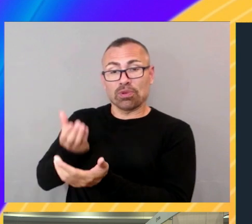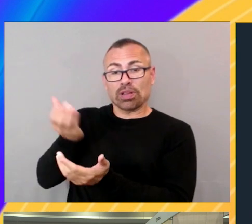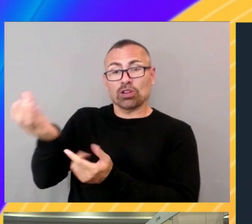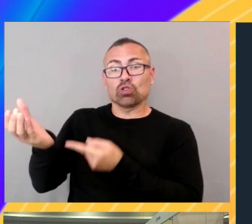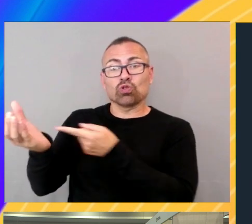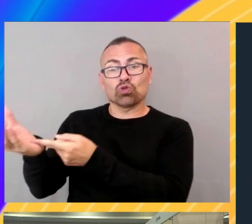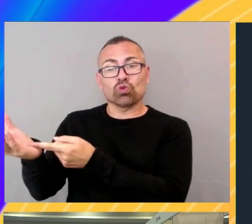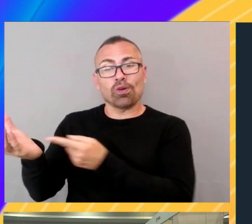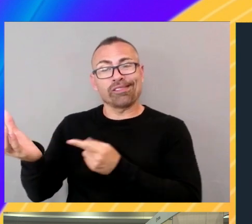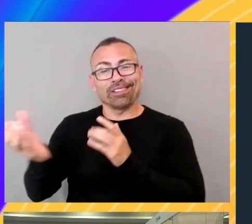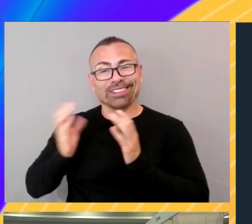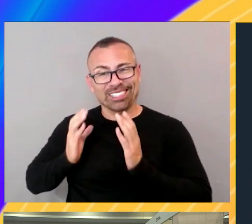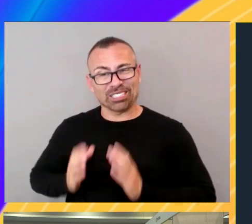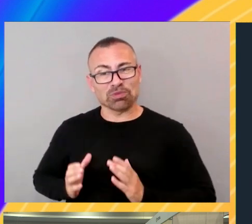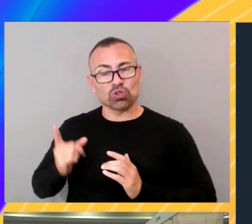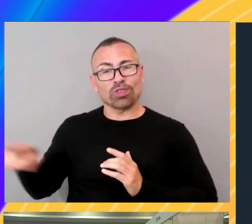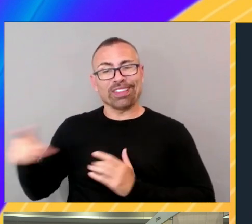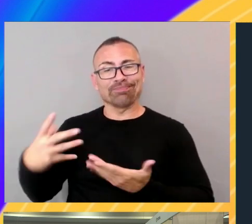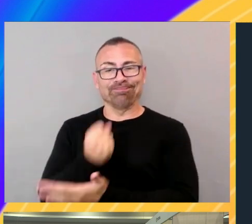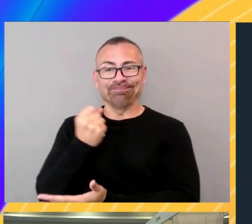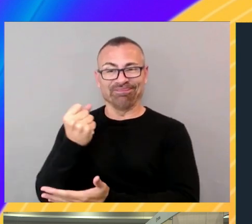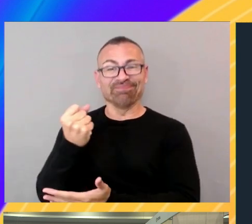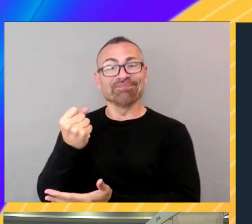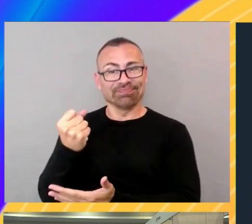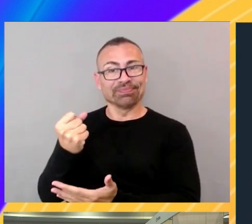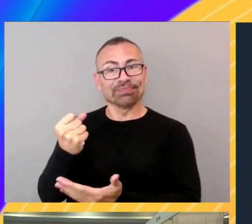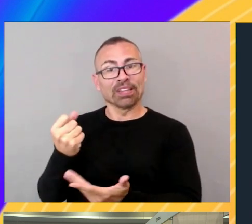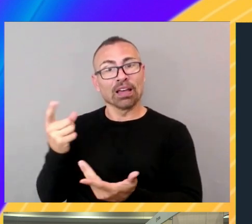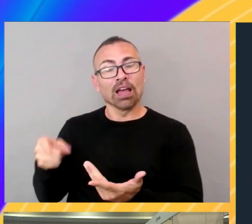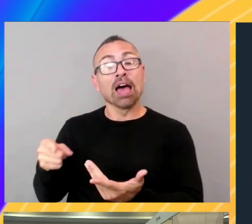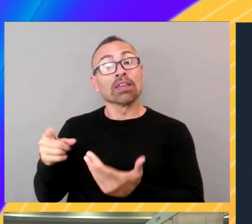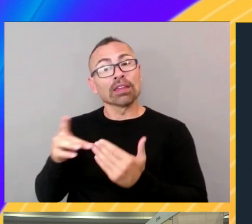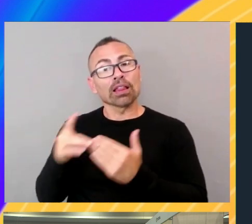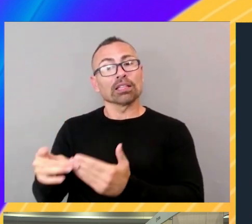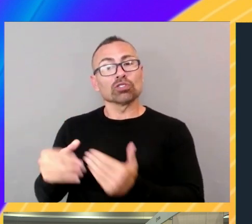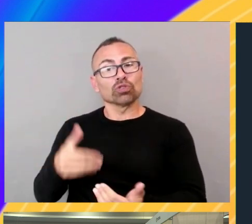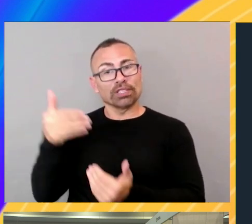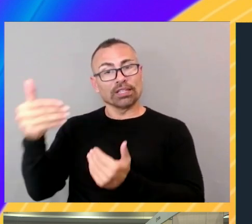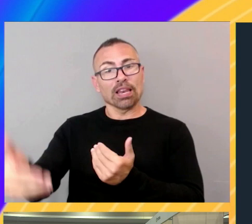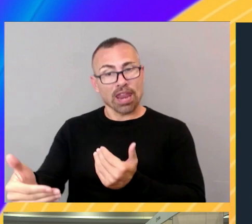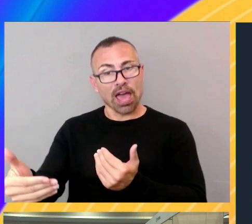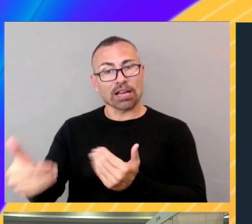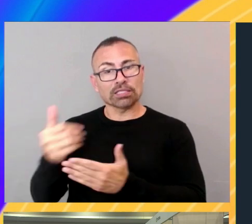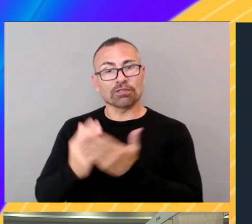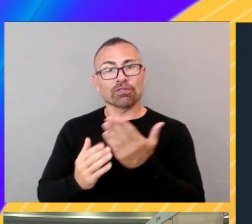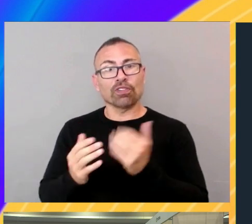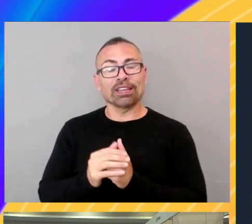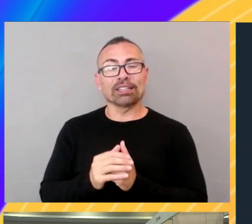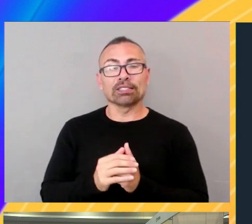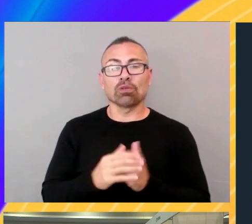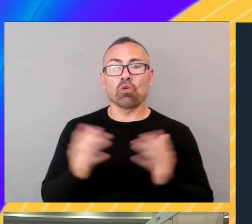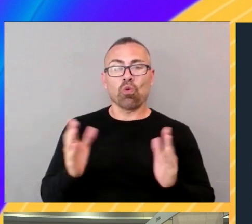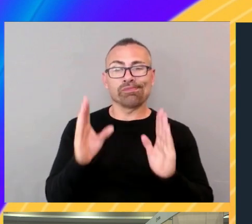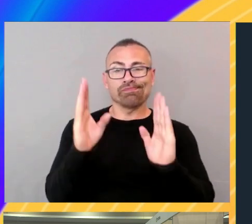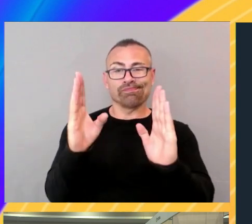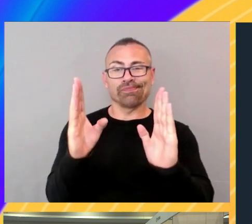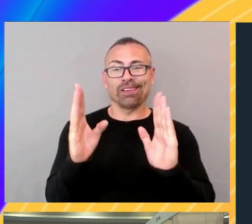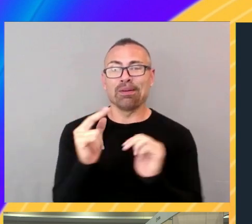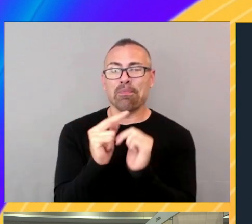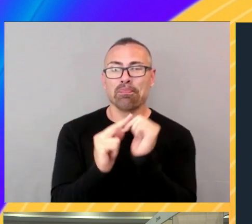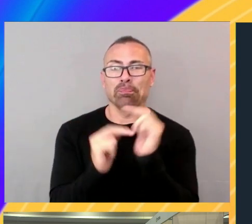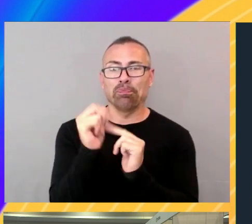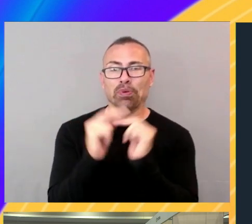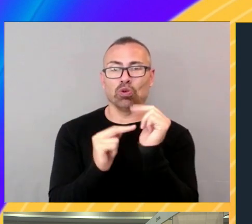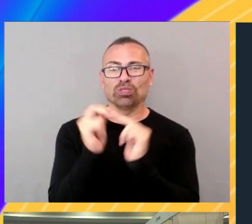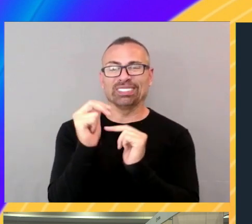And then build is as that moves into the next phase of now building that next solution, refactoring that application.